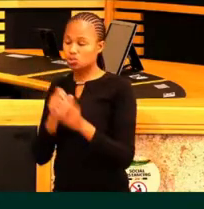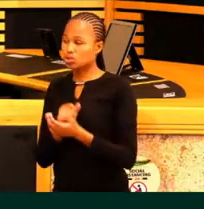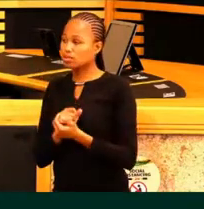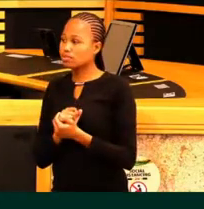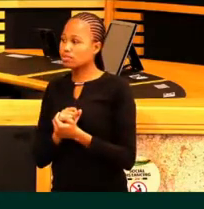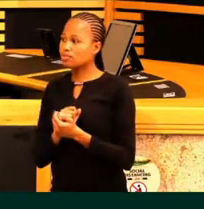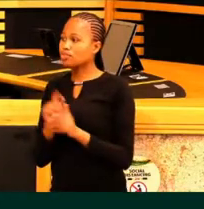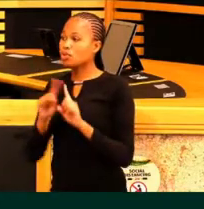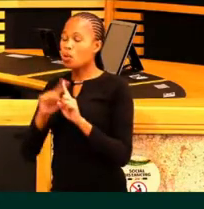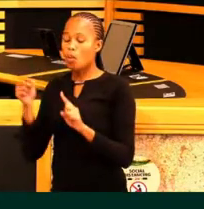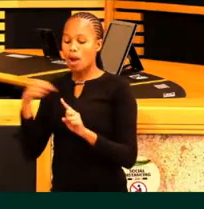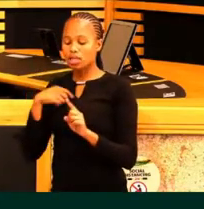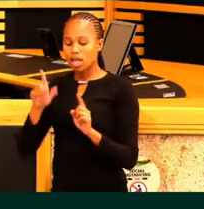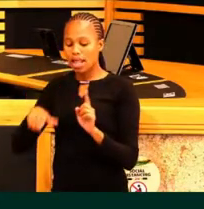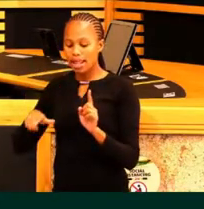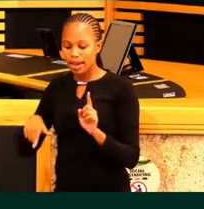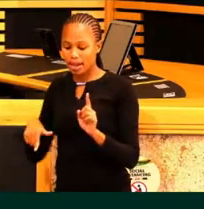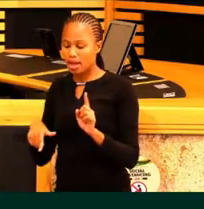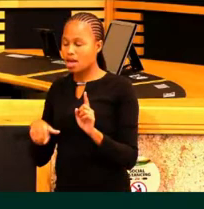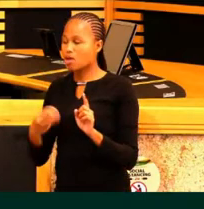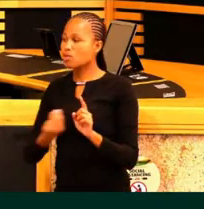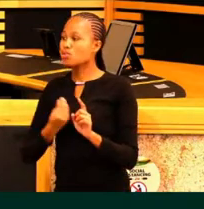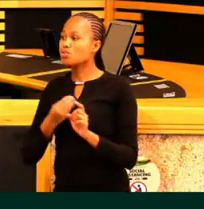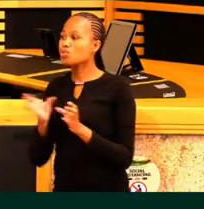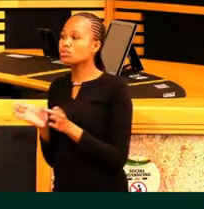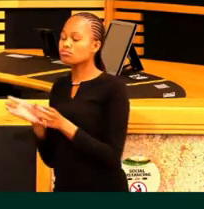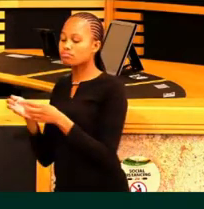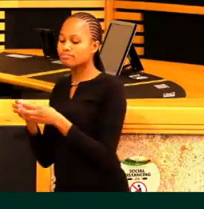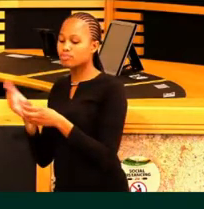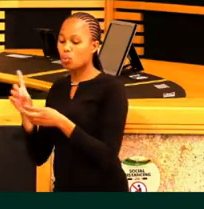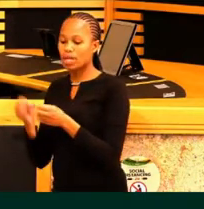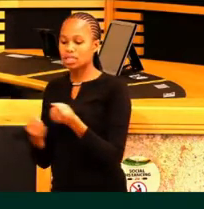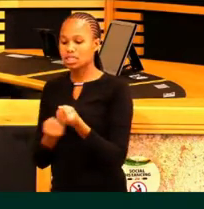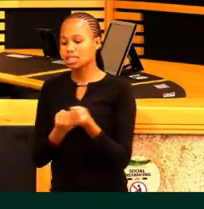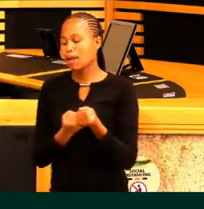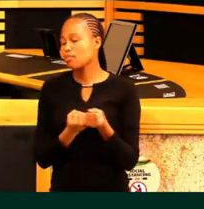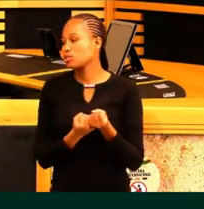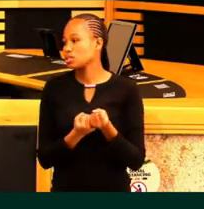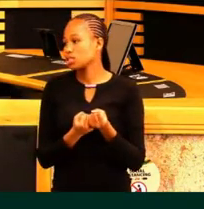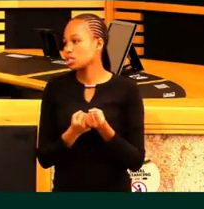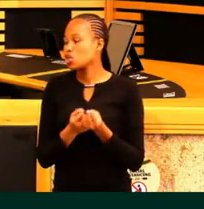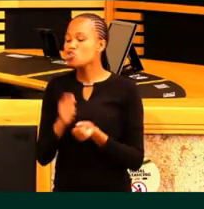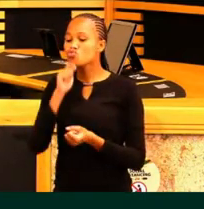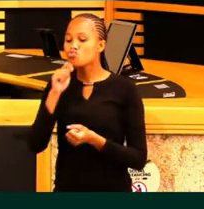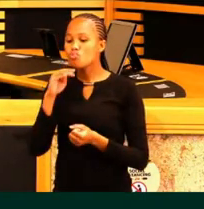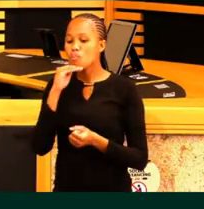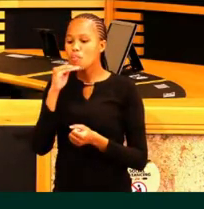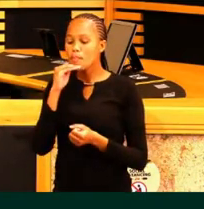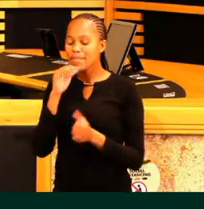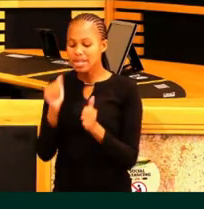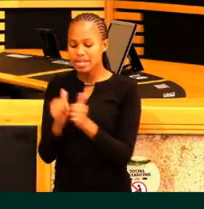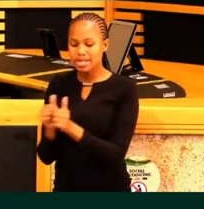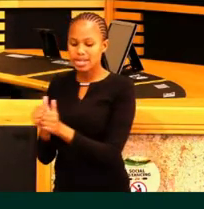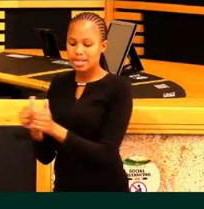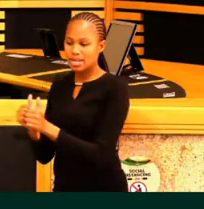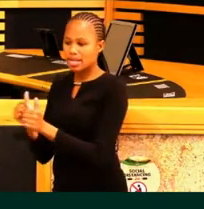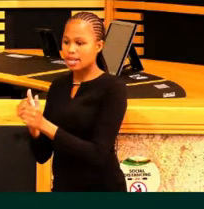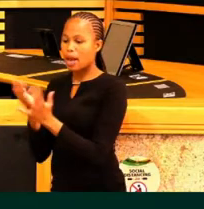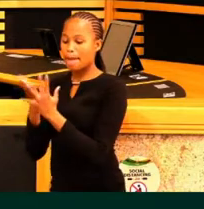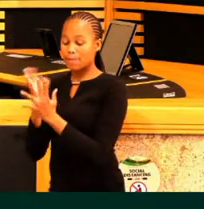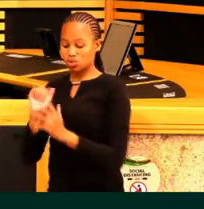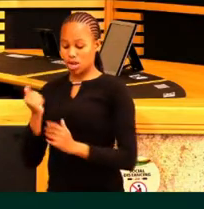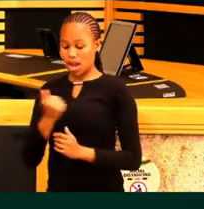but what we are lacking as the youth sector it is support and the true definition of partnership between us and the